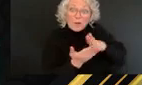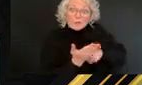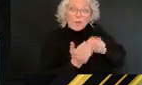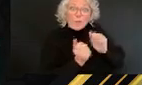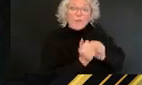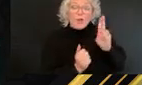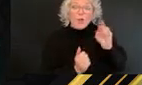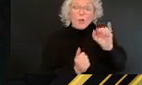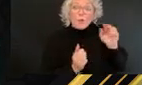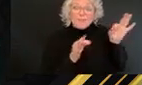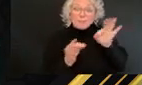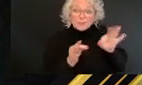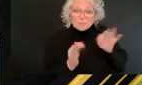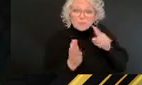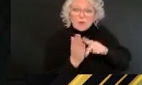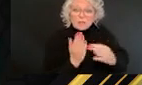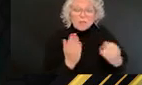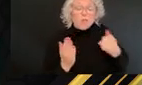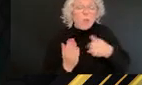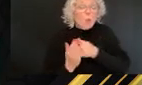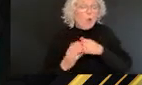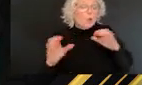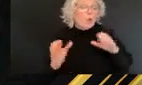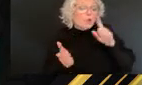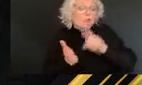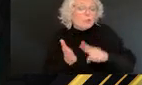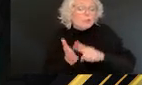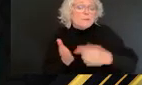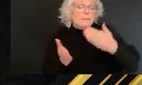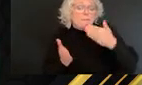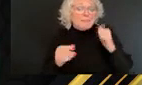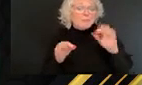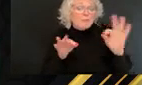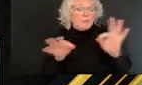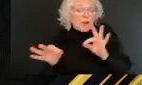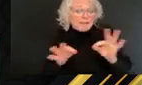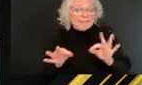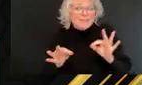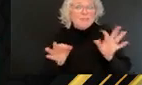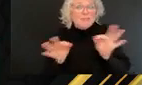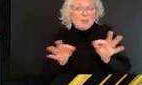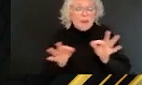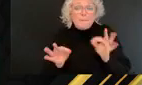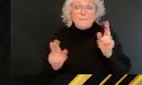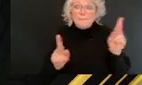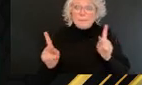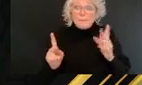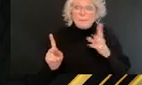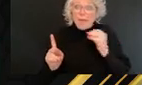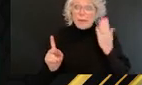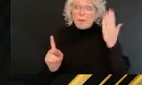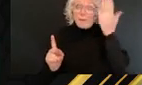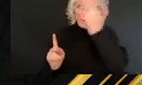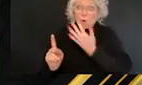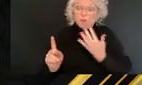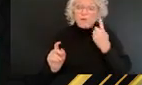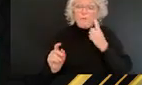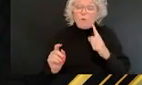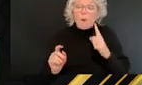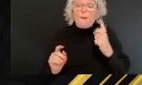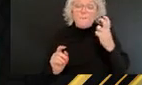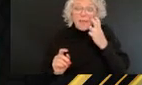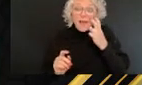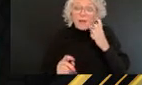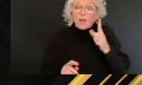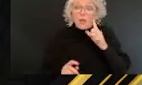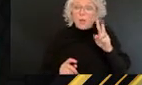with the Uni Description Project to conduct research on best practices in describing people and portraits for blind,